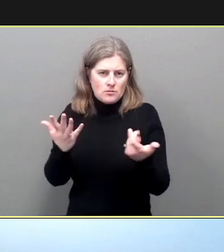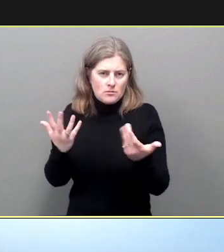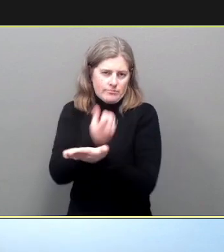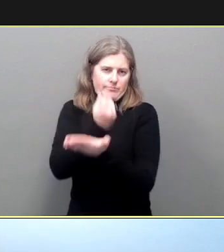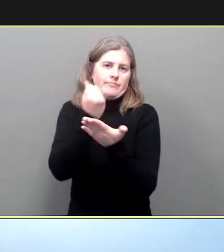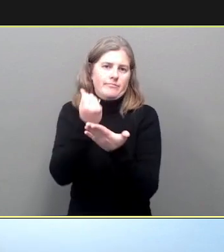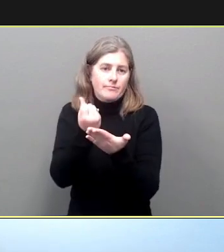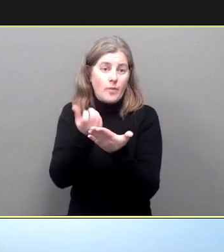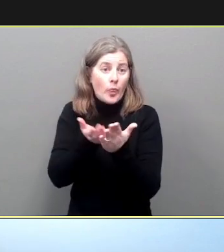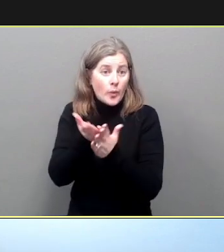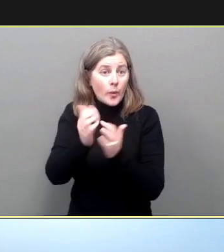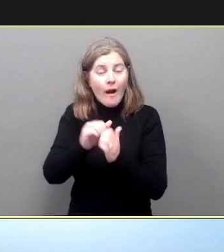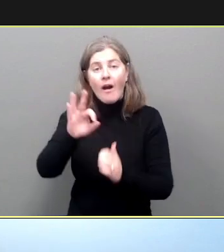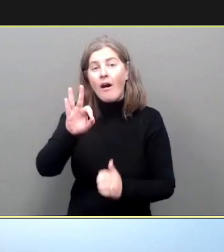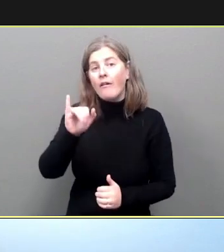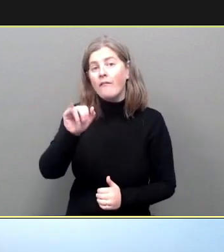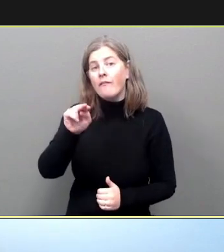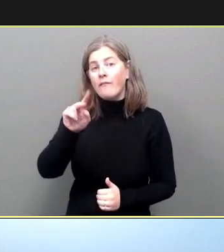through